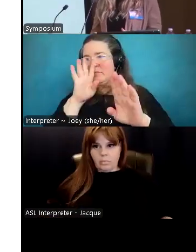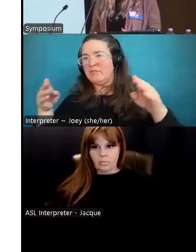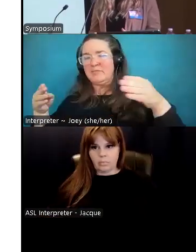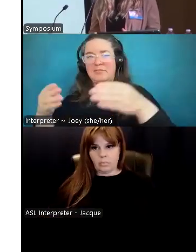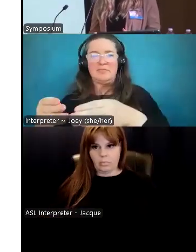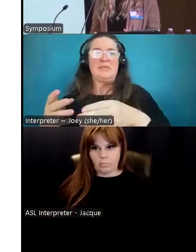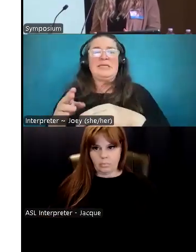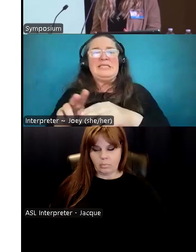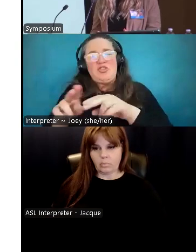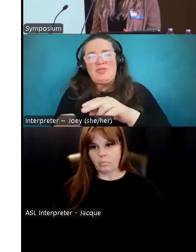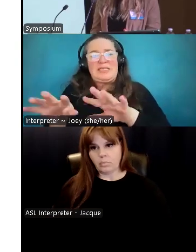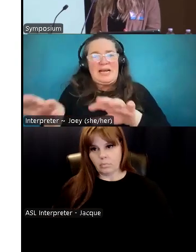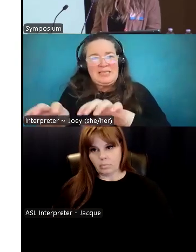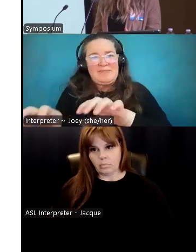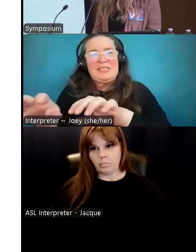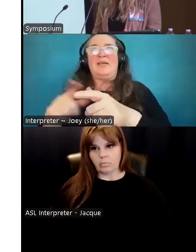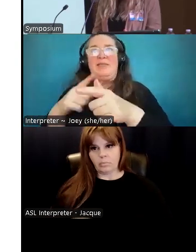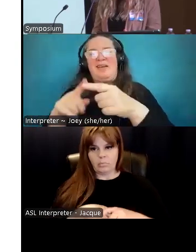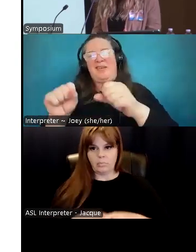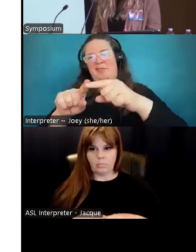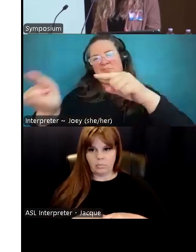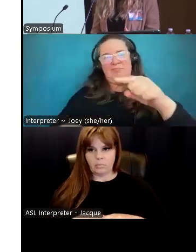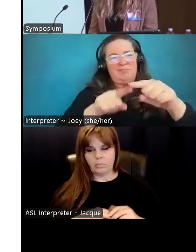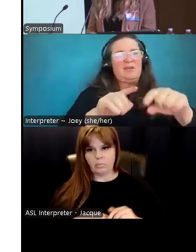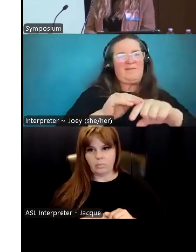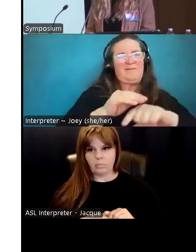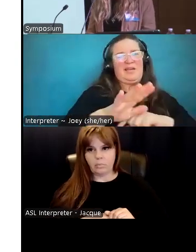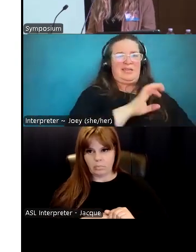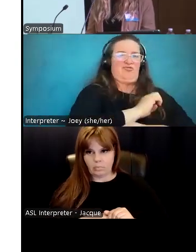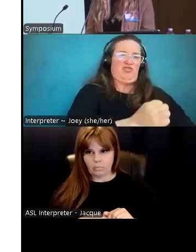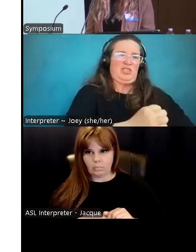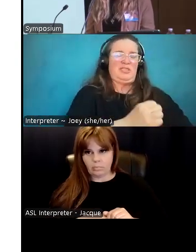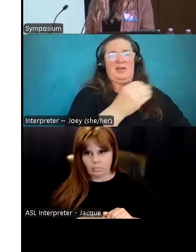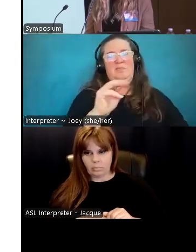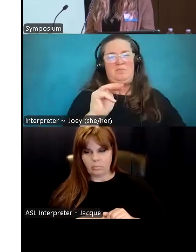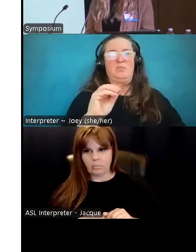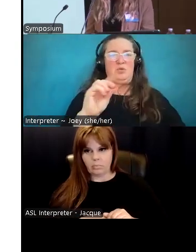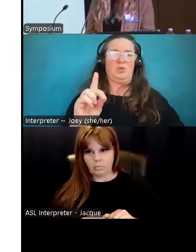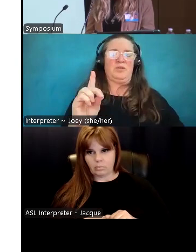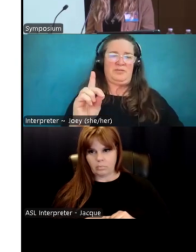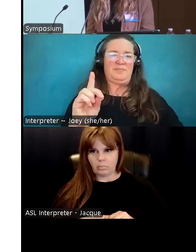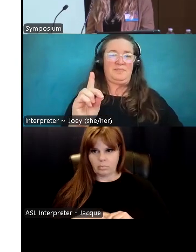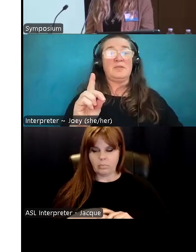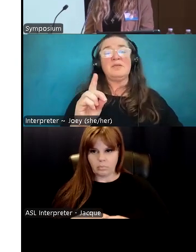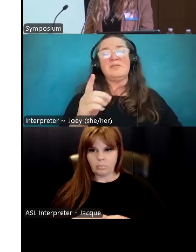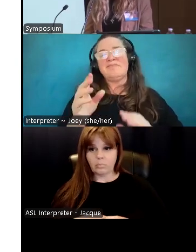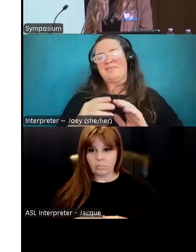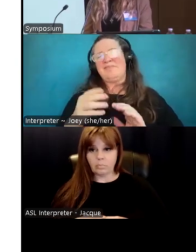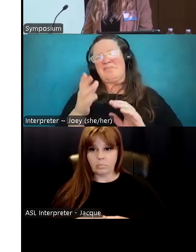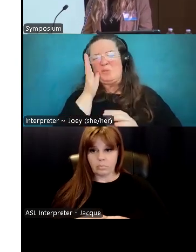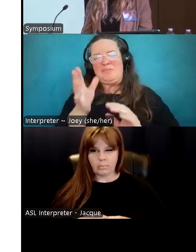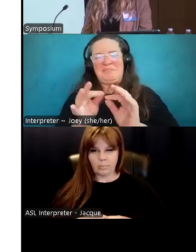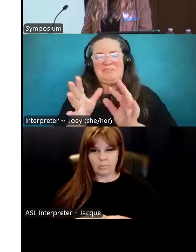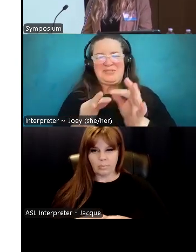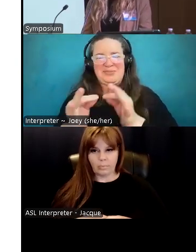of how this might play out is you might wake up one morning feeling particularly fatigued and anxious. And that